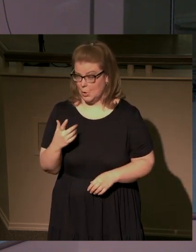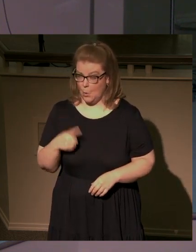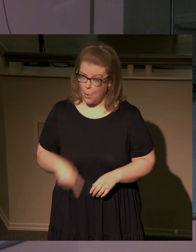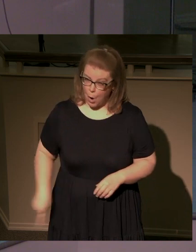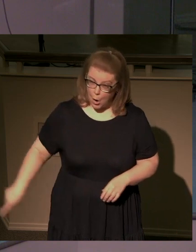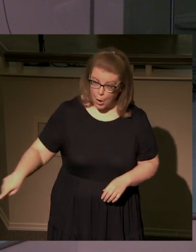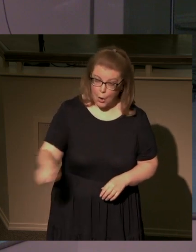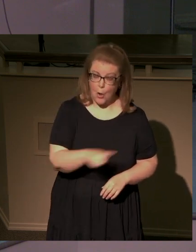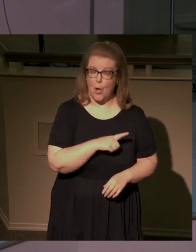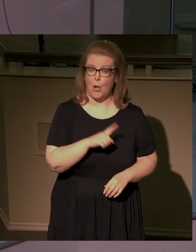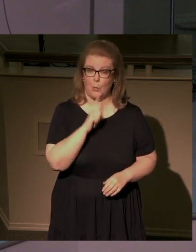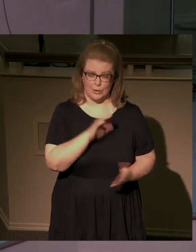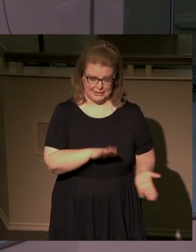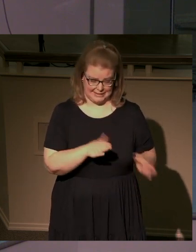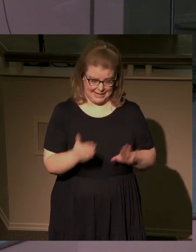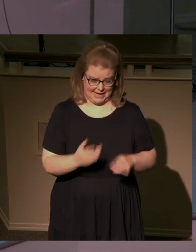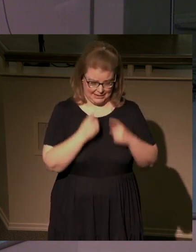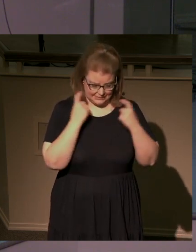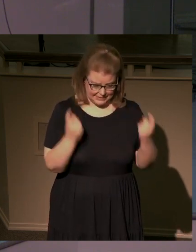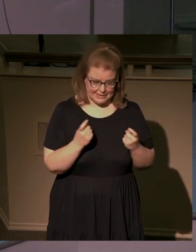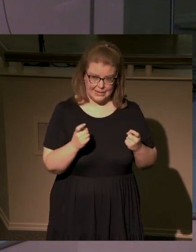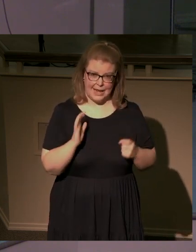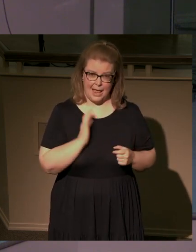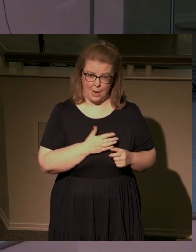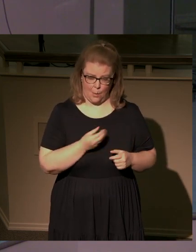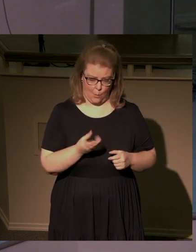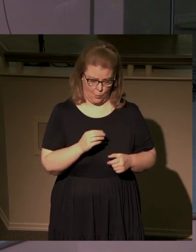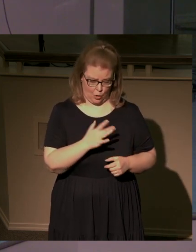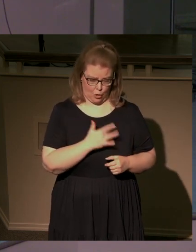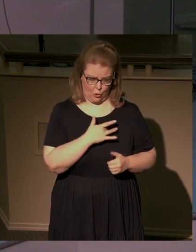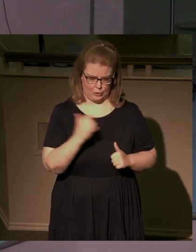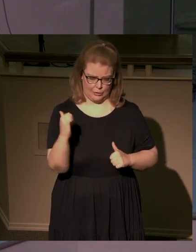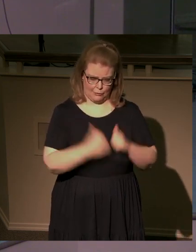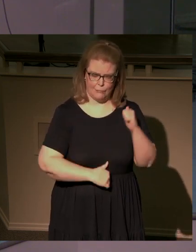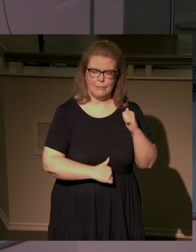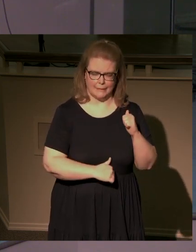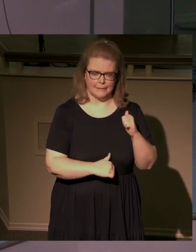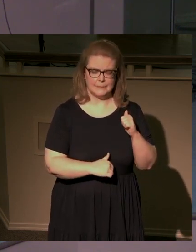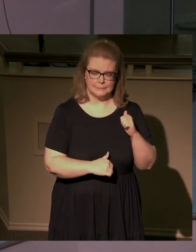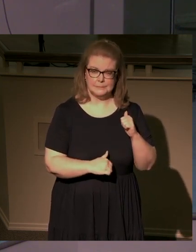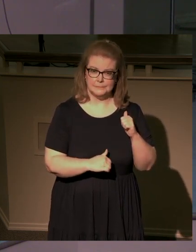and sins and in the hardness of our own hearts.